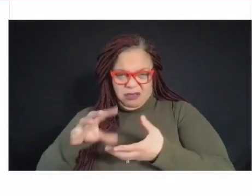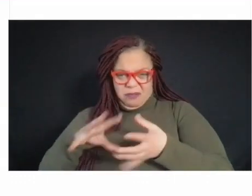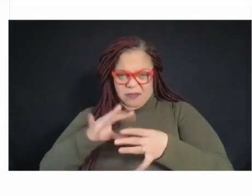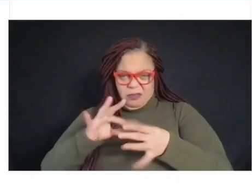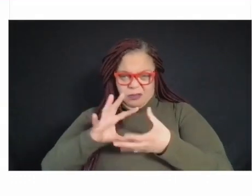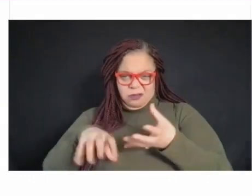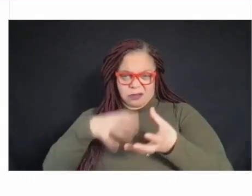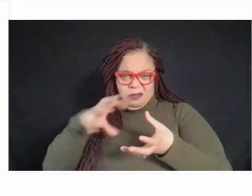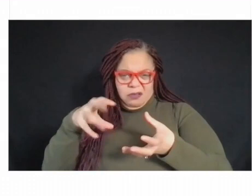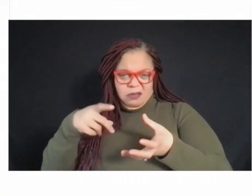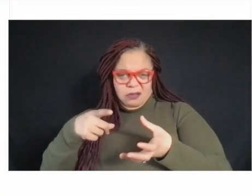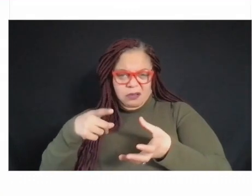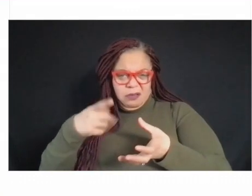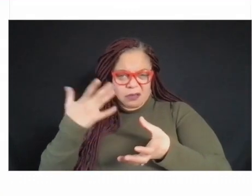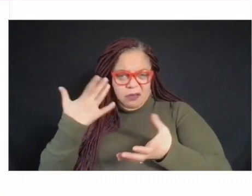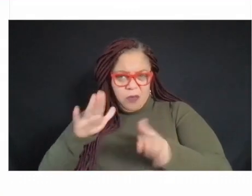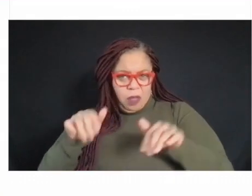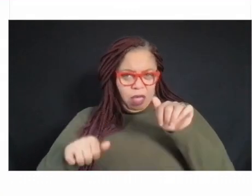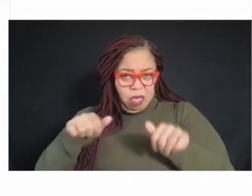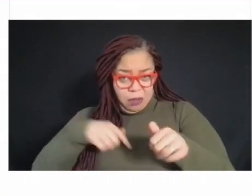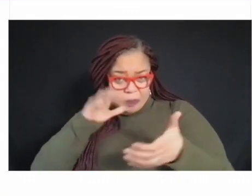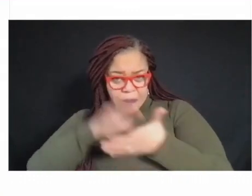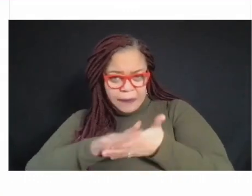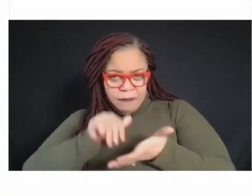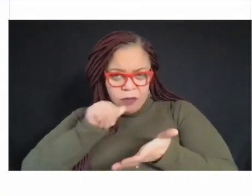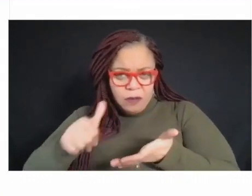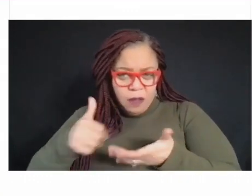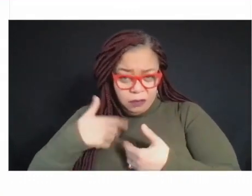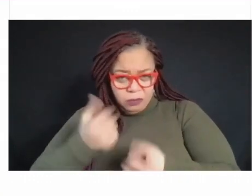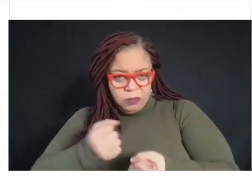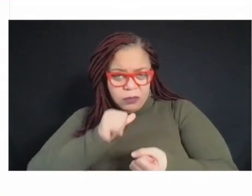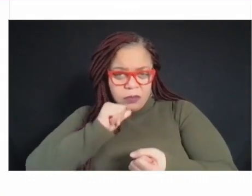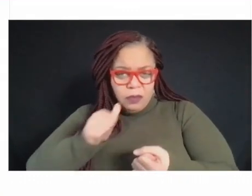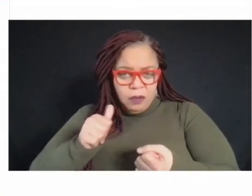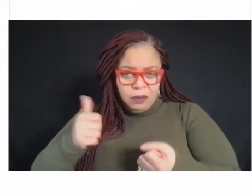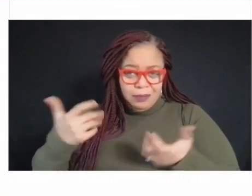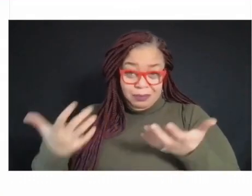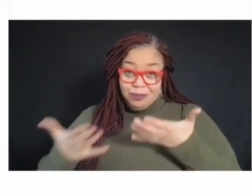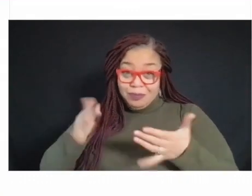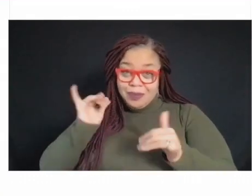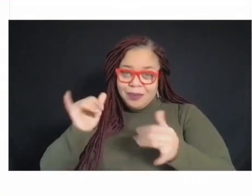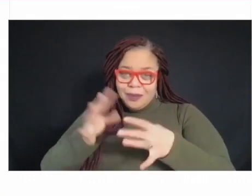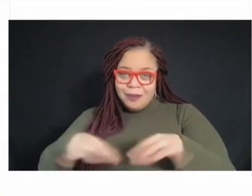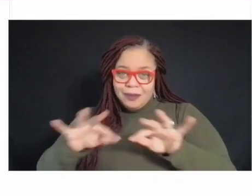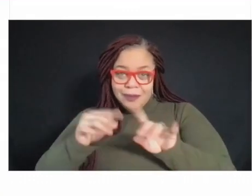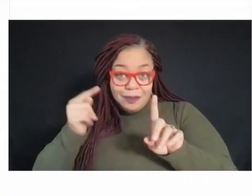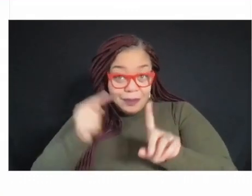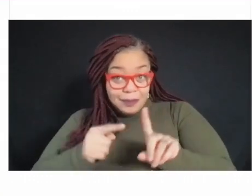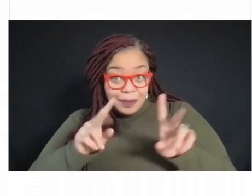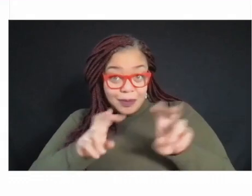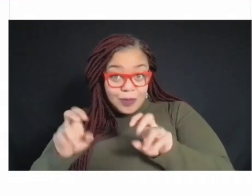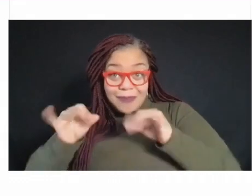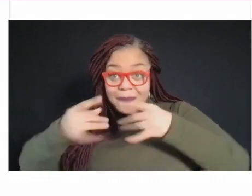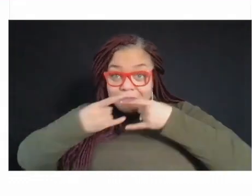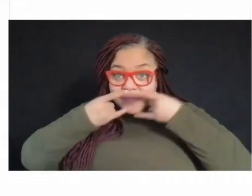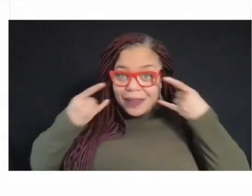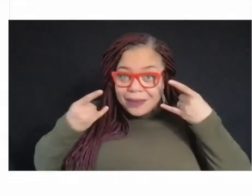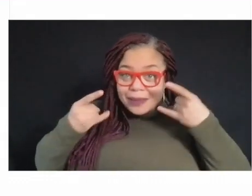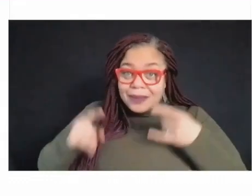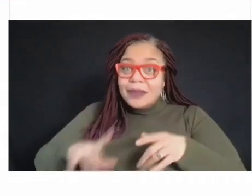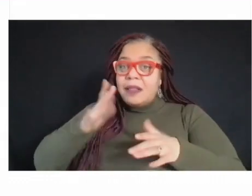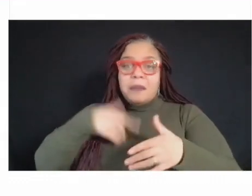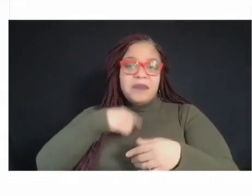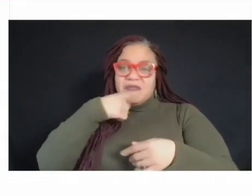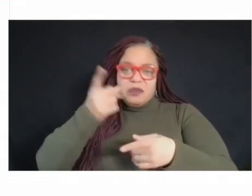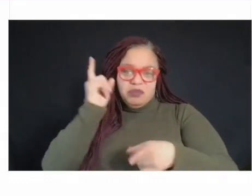highlight of this has been the issue of masking. Let me just say right up front, I have not been a big supporter of mask mandates. Why? Because the